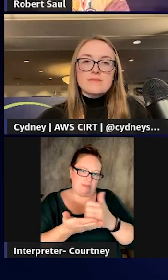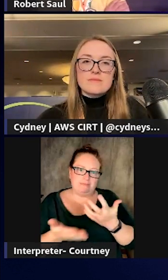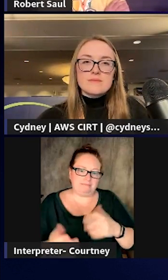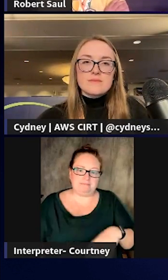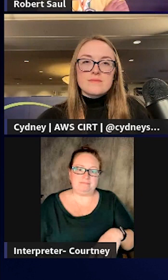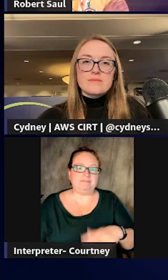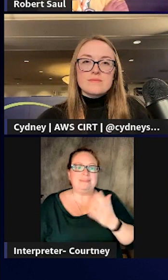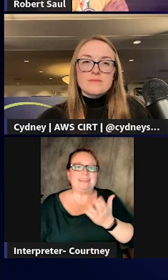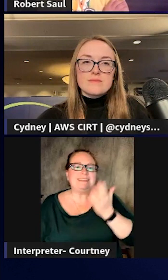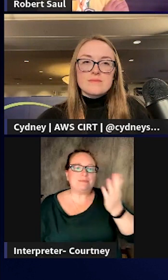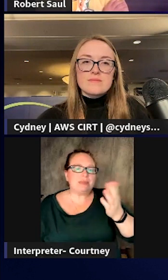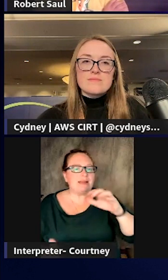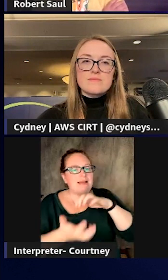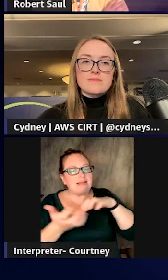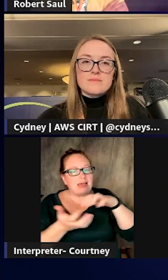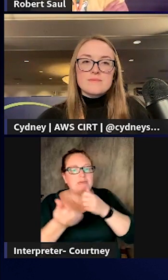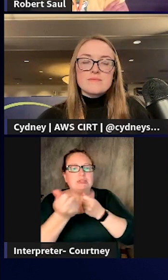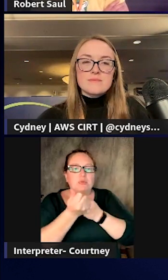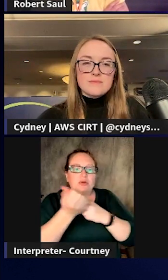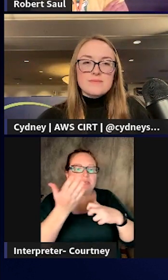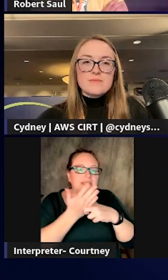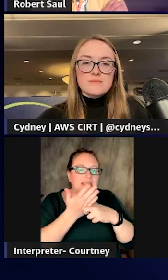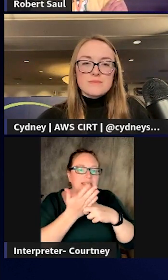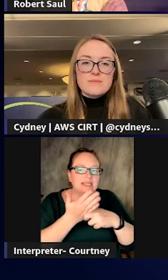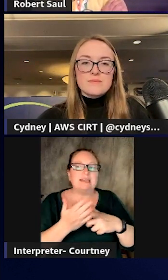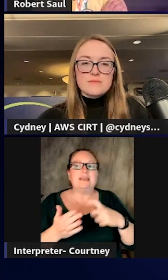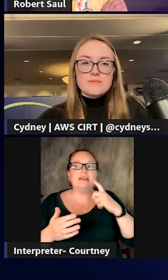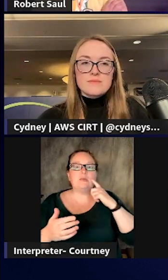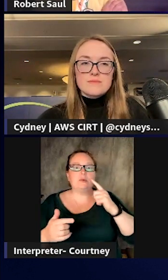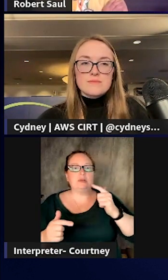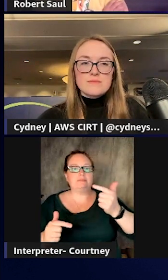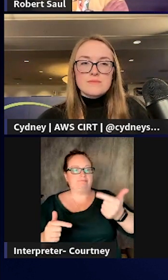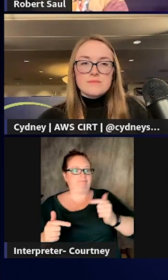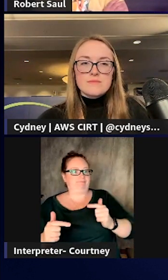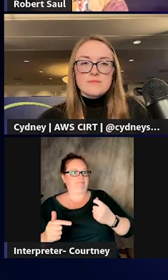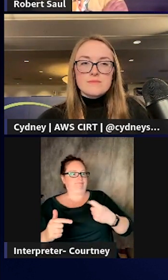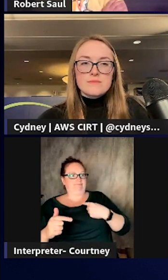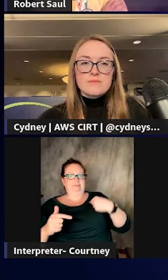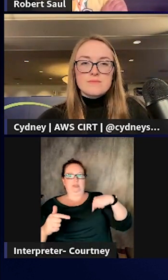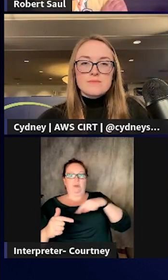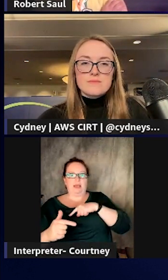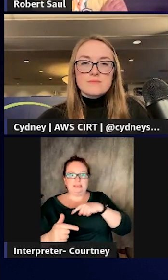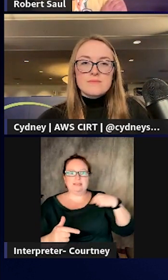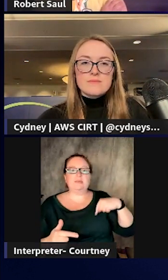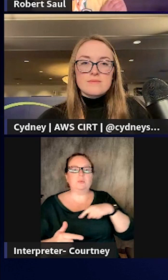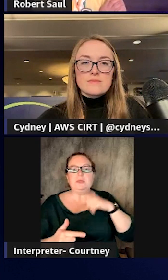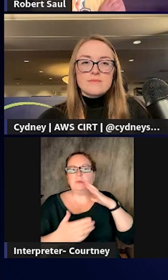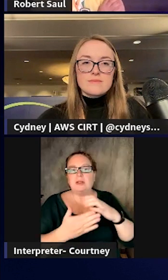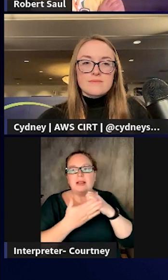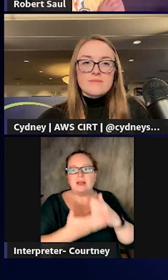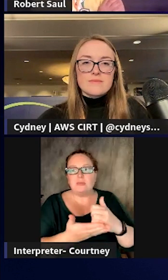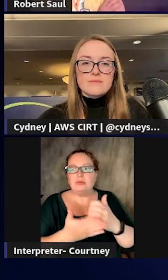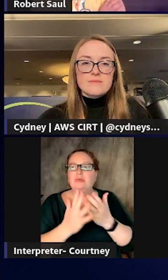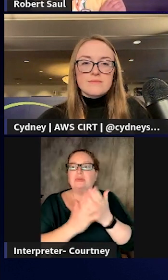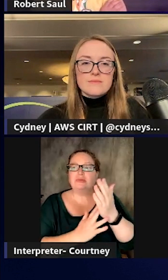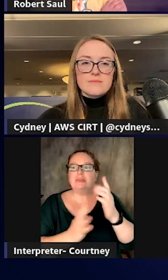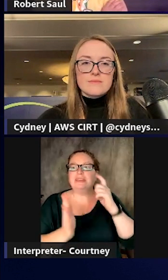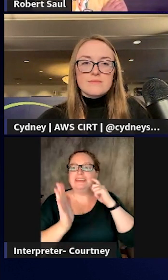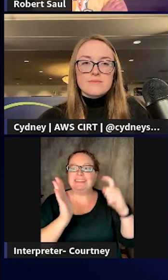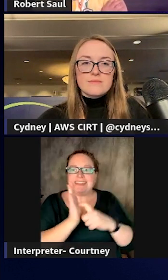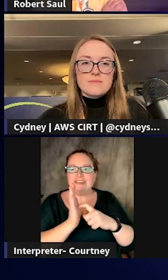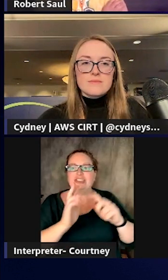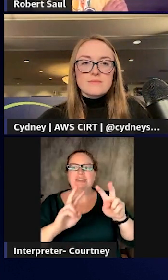Submit a cloud support ticket. It'll get routed down to us, and we'll help you through detection, analysis, containment,